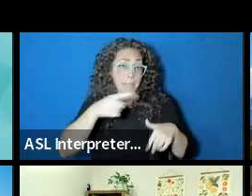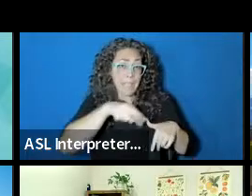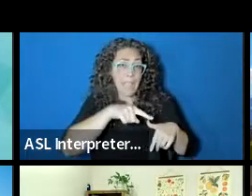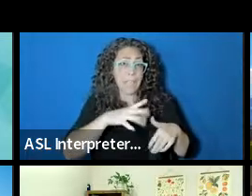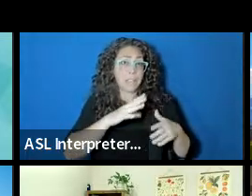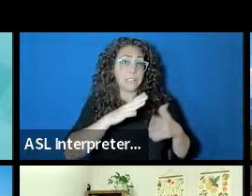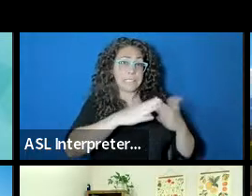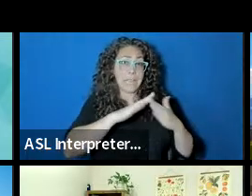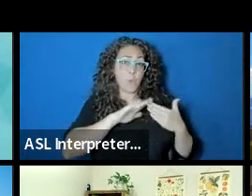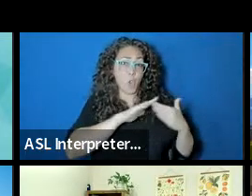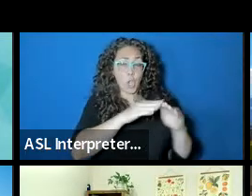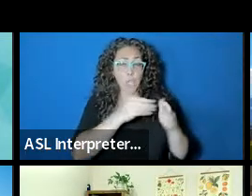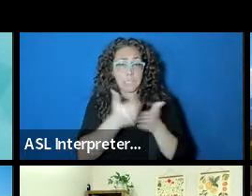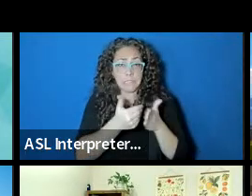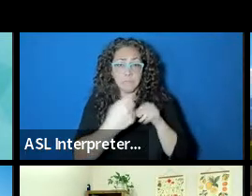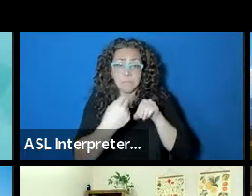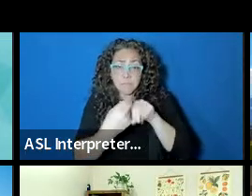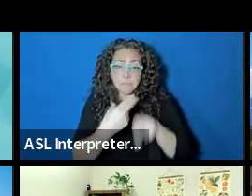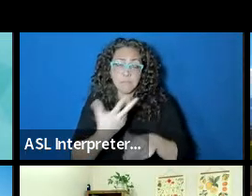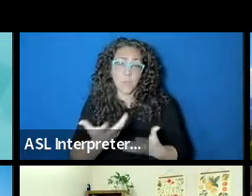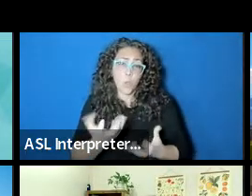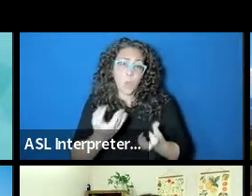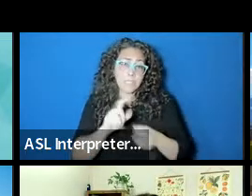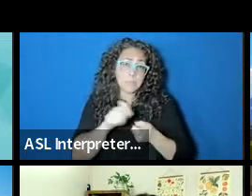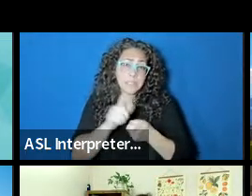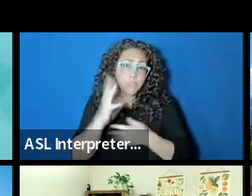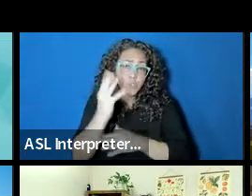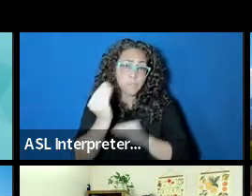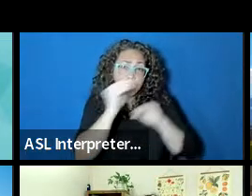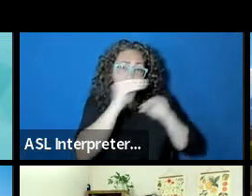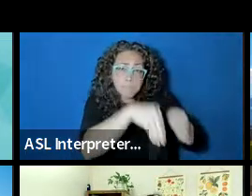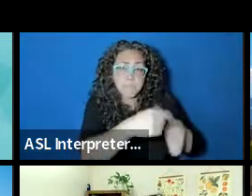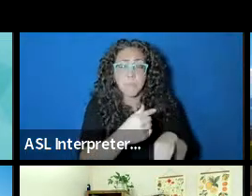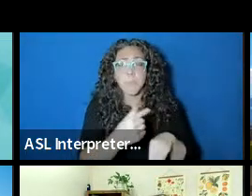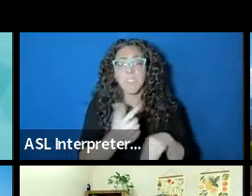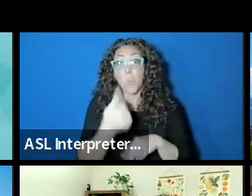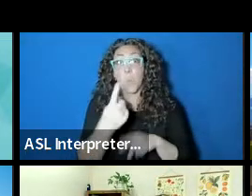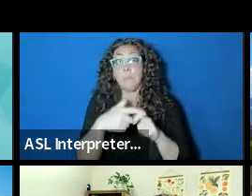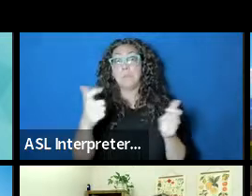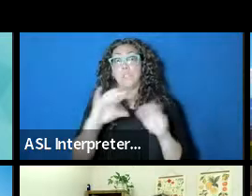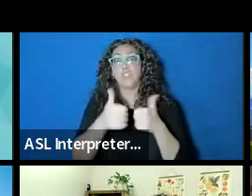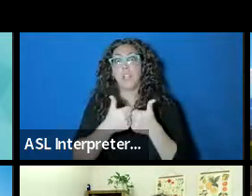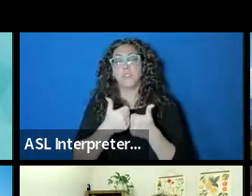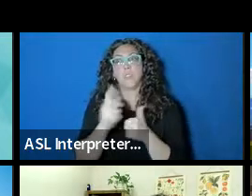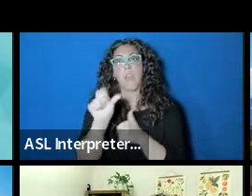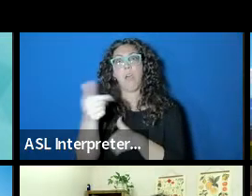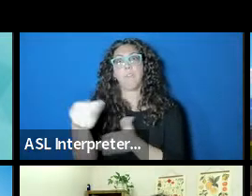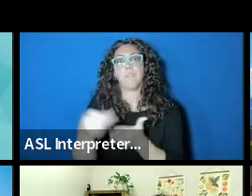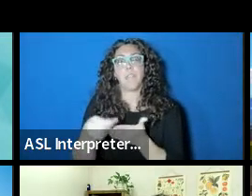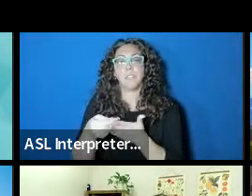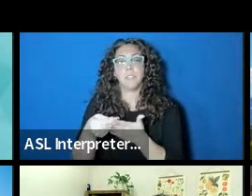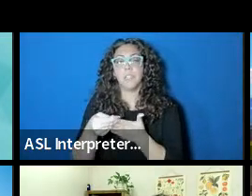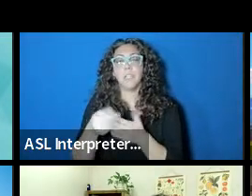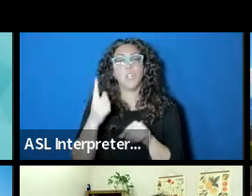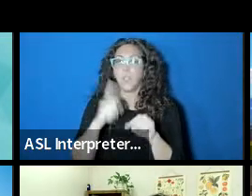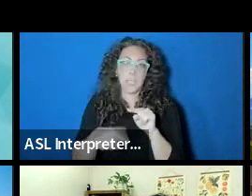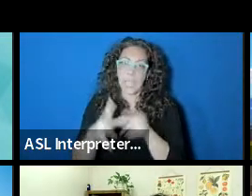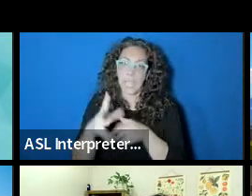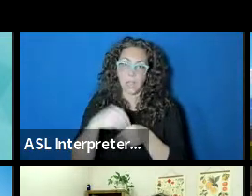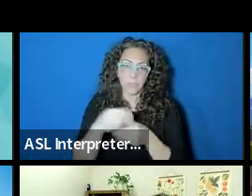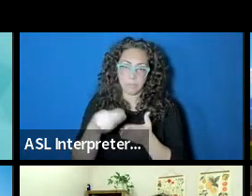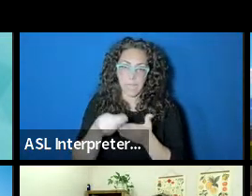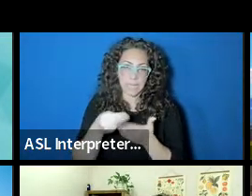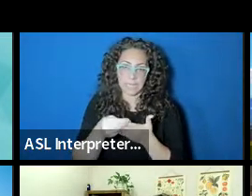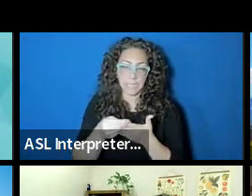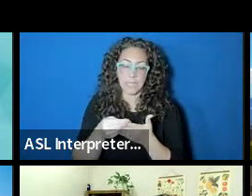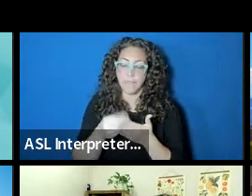get certain types of greening. A lot of the biggest challenges with other funding is that it can't include money to